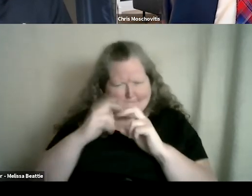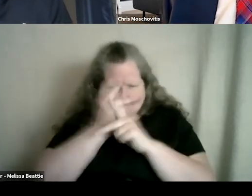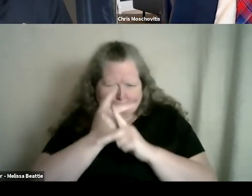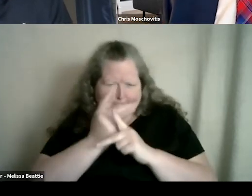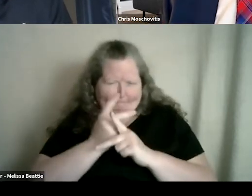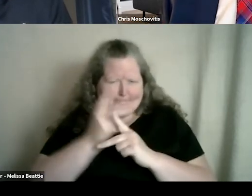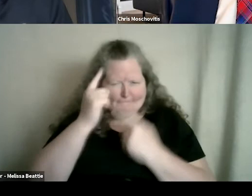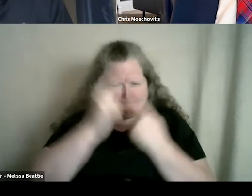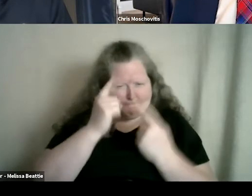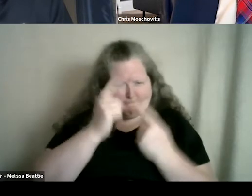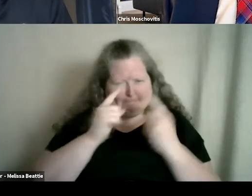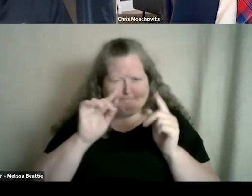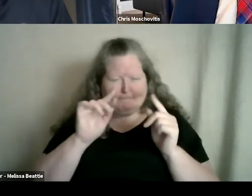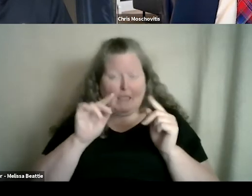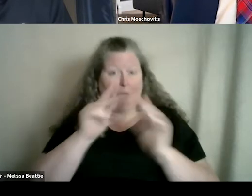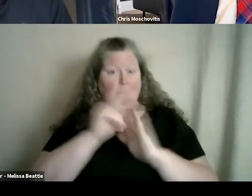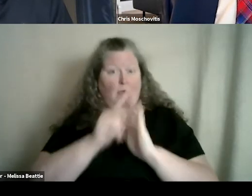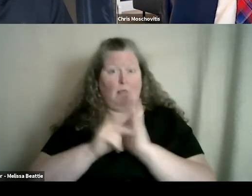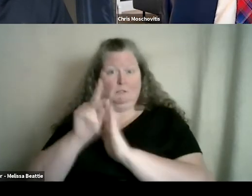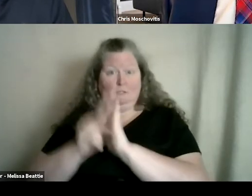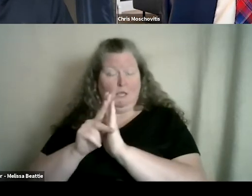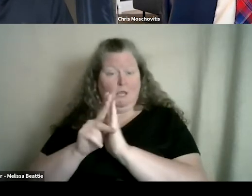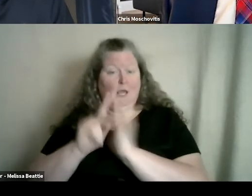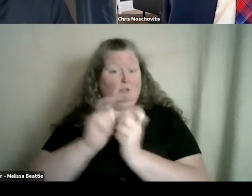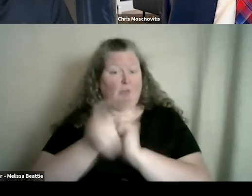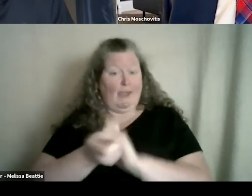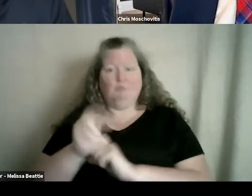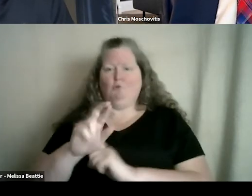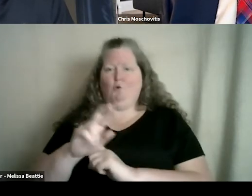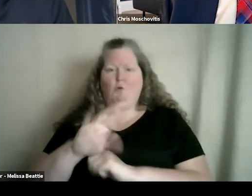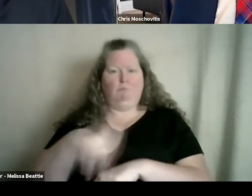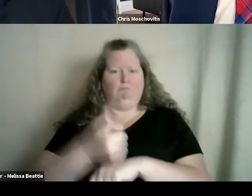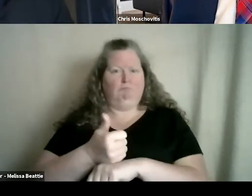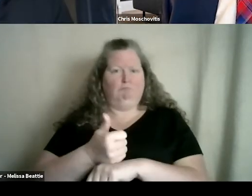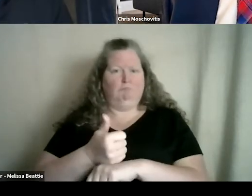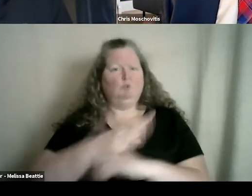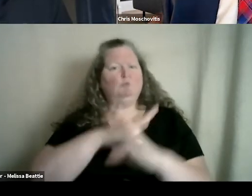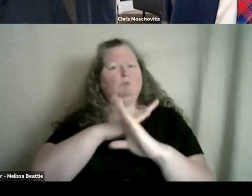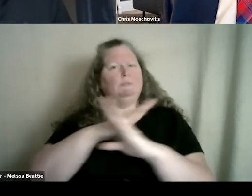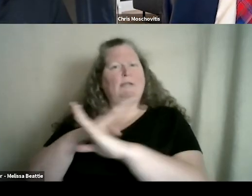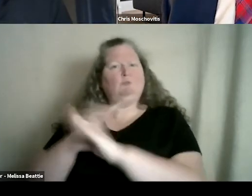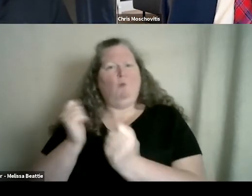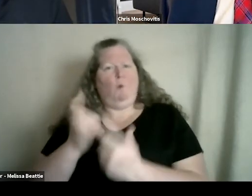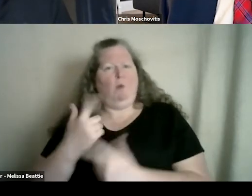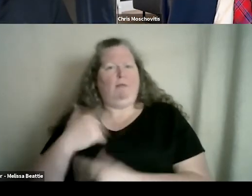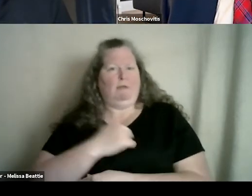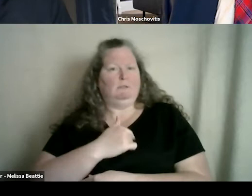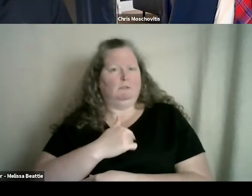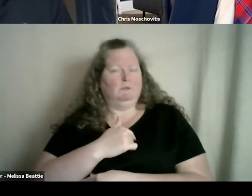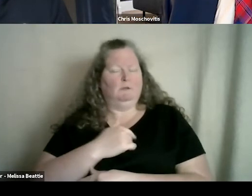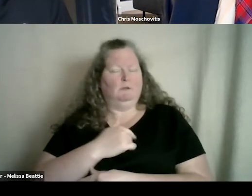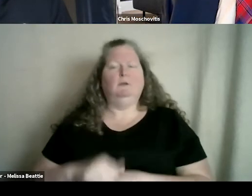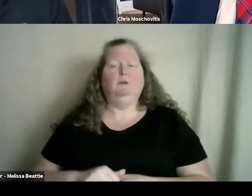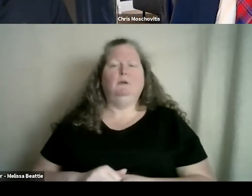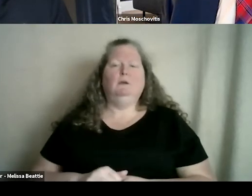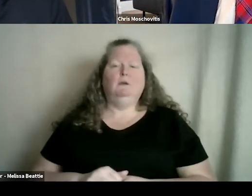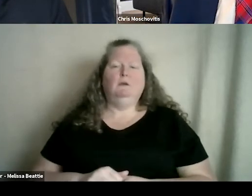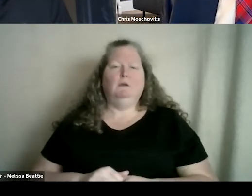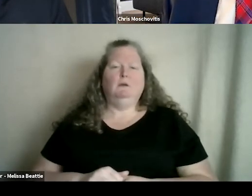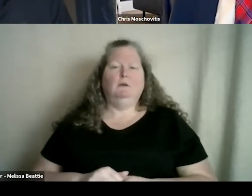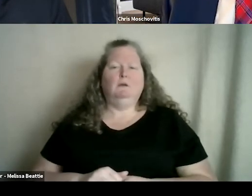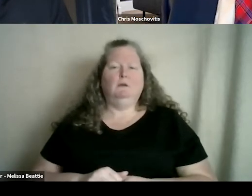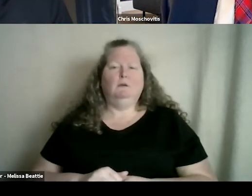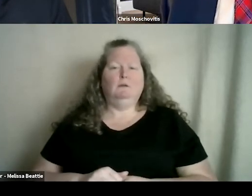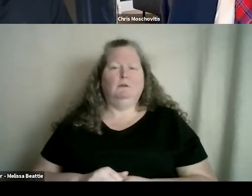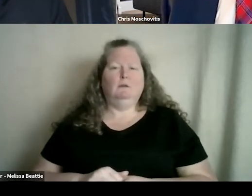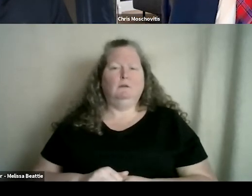to change policy or institute policy to protect us all, exactly out of the care of like,